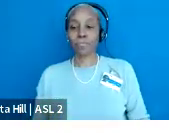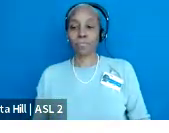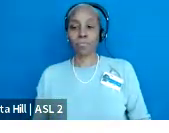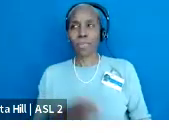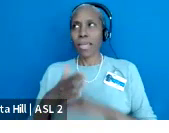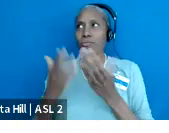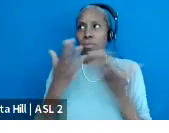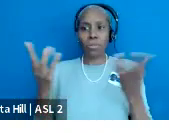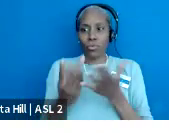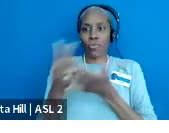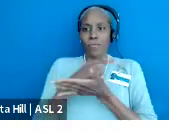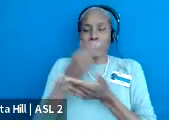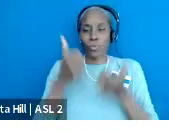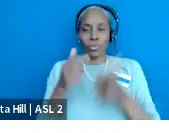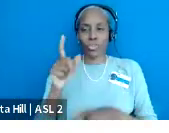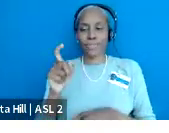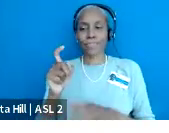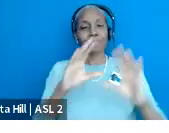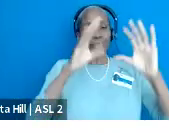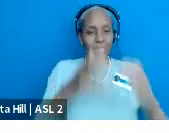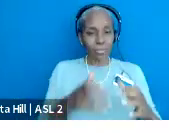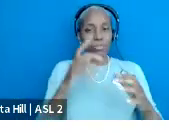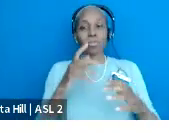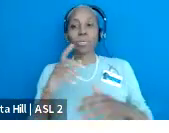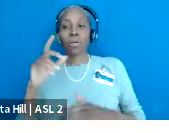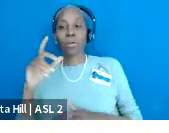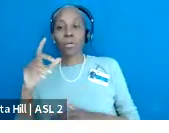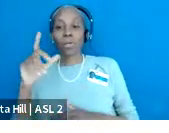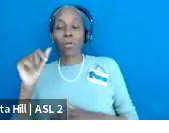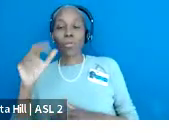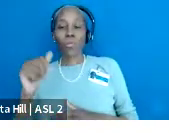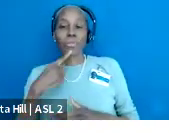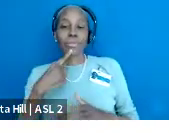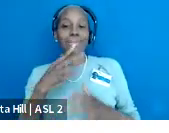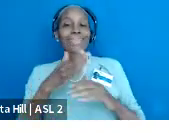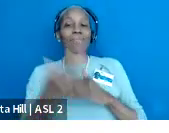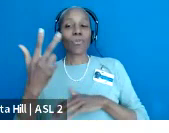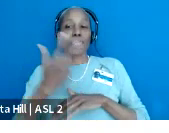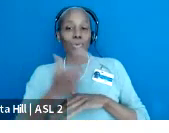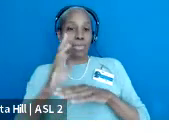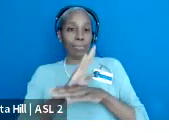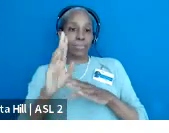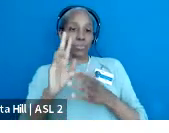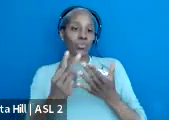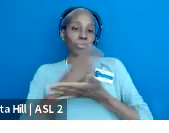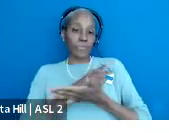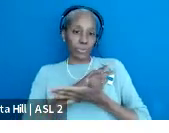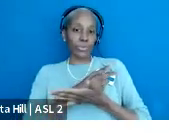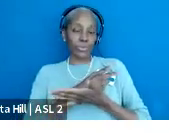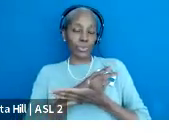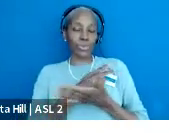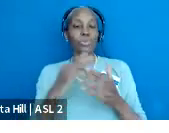after things have been reviewed? The classification should be after the 3-business-day review. Correct. Yep.